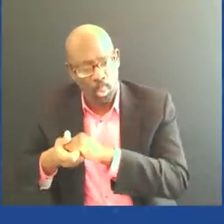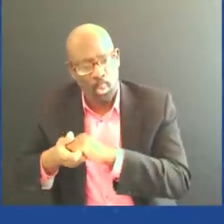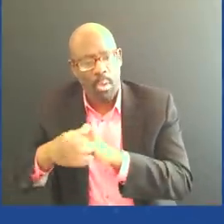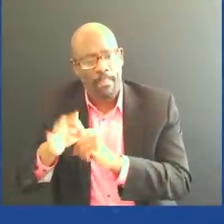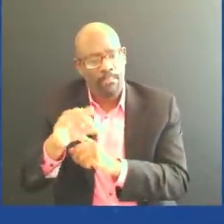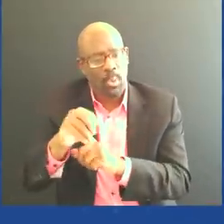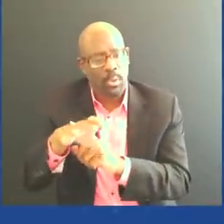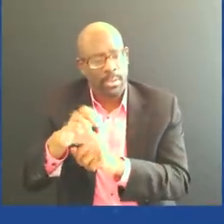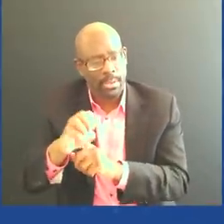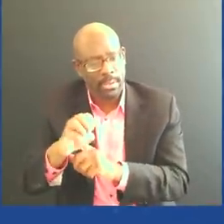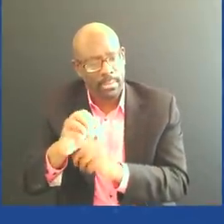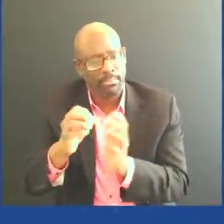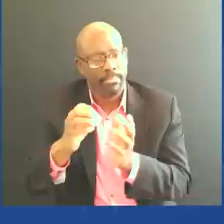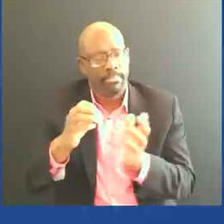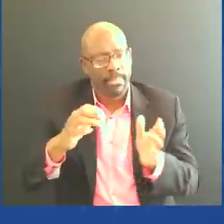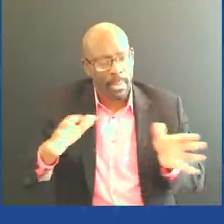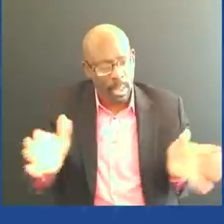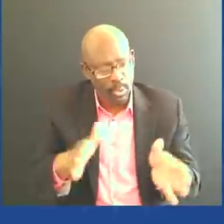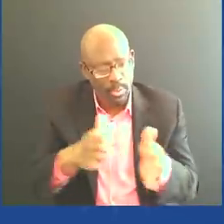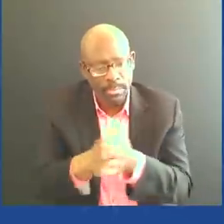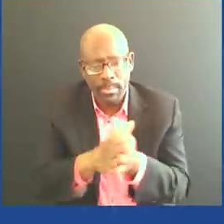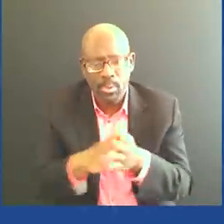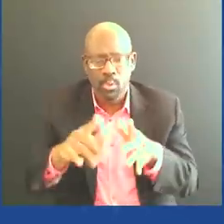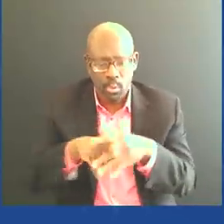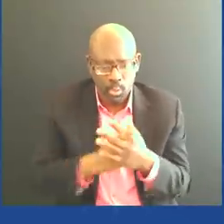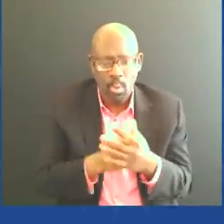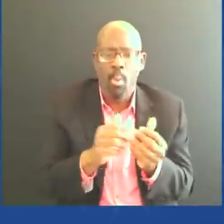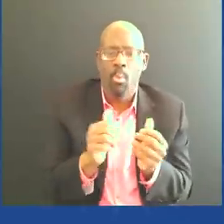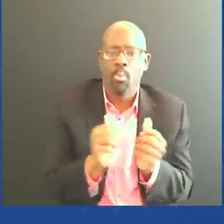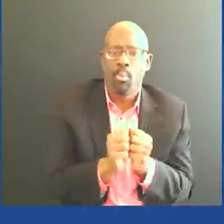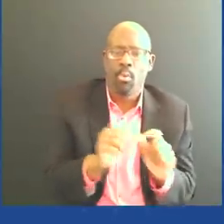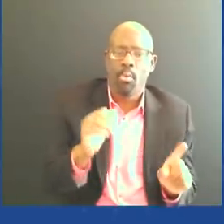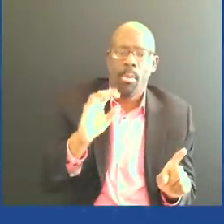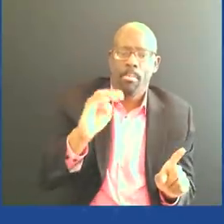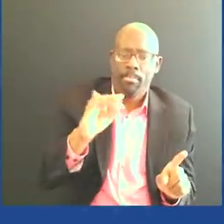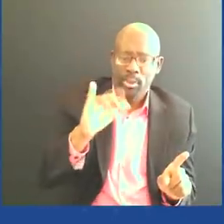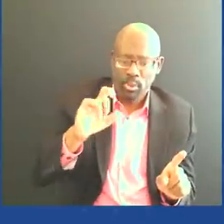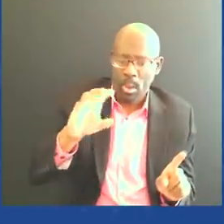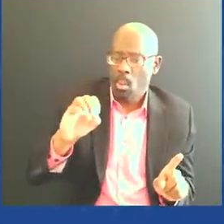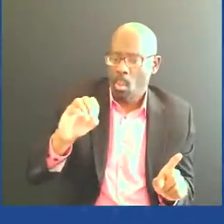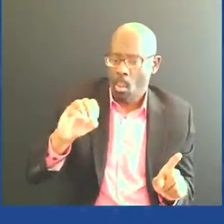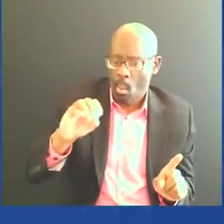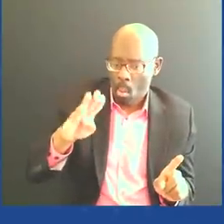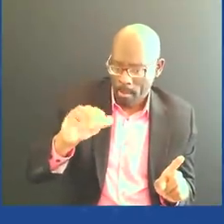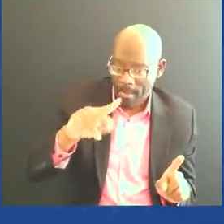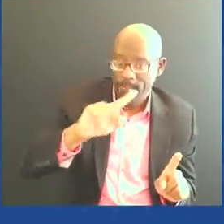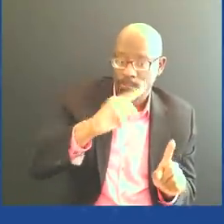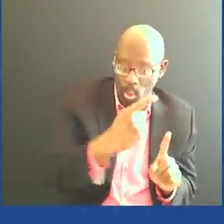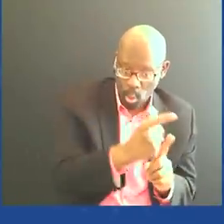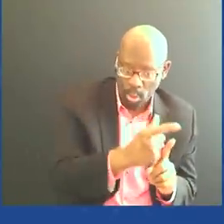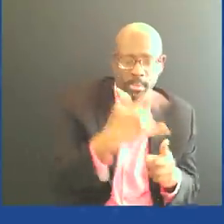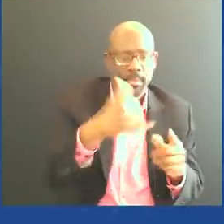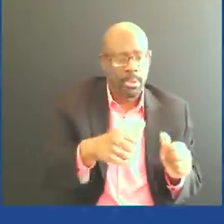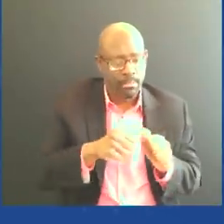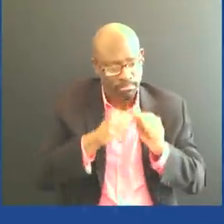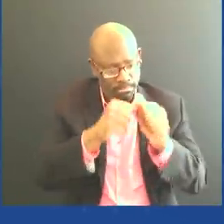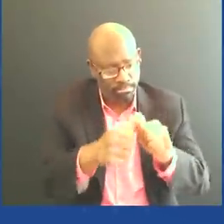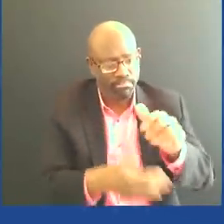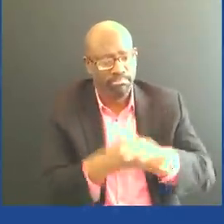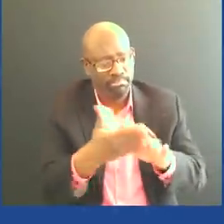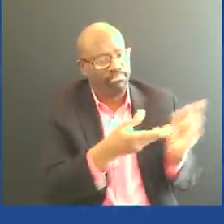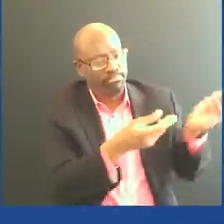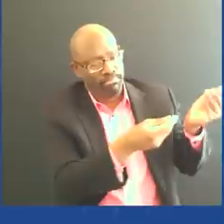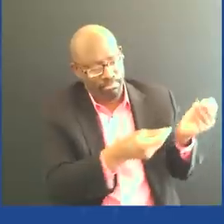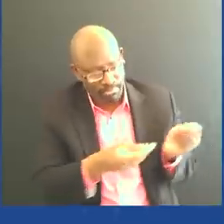she was Vice President and now carries on. As First Lady, she's been to more military installations around the